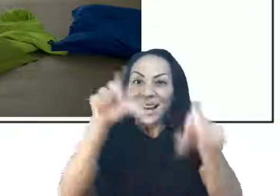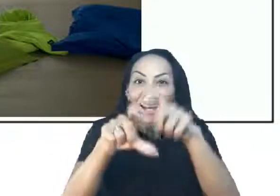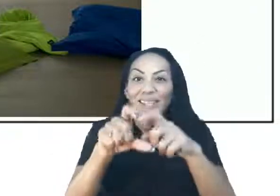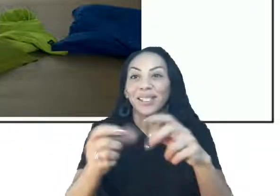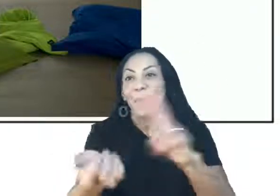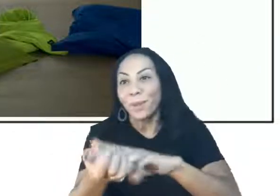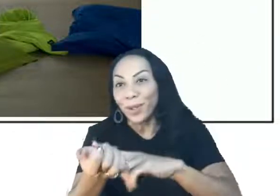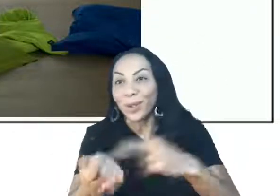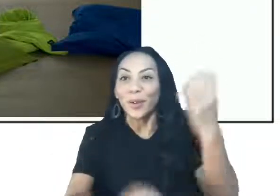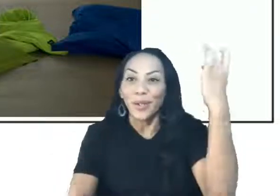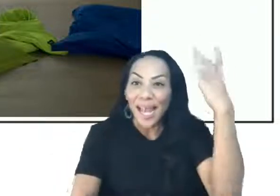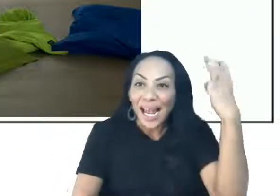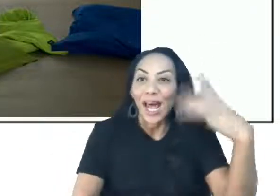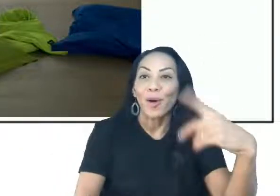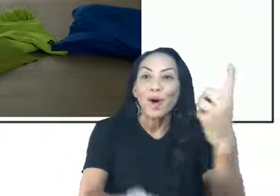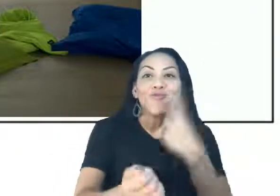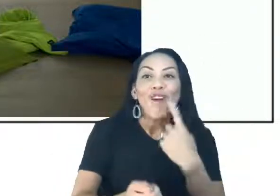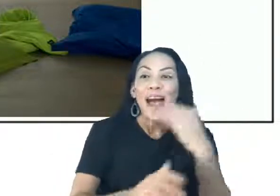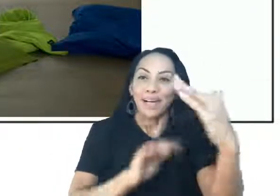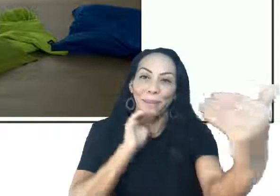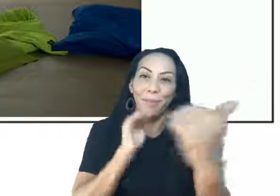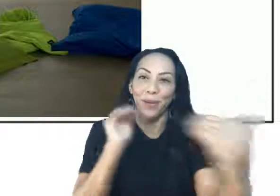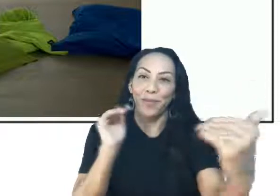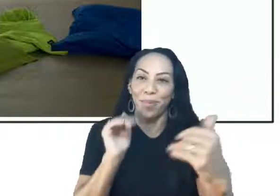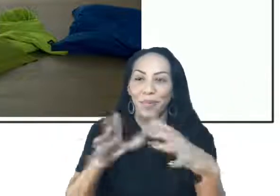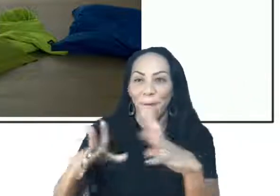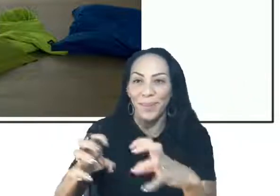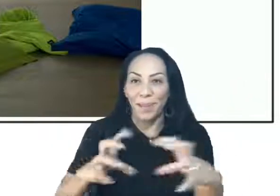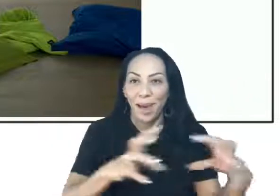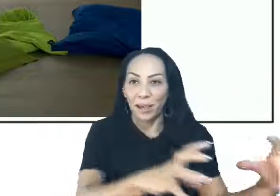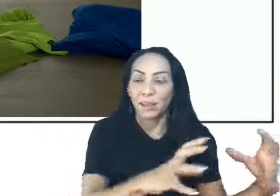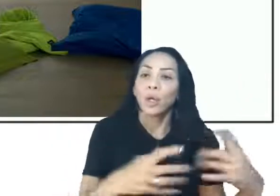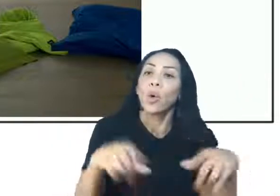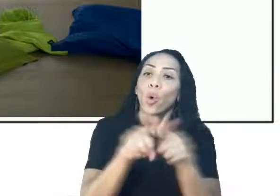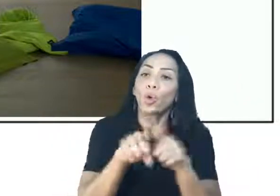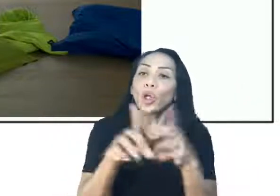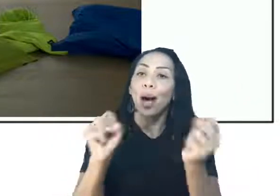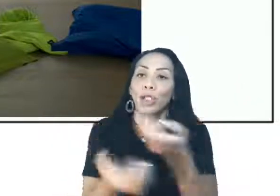We also ran 2 dedicated horizontal cinema events here at Watershed,